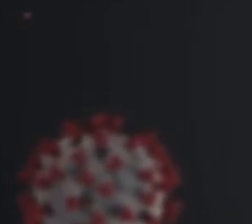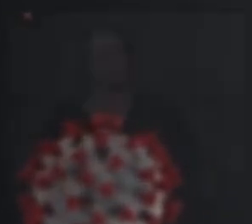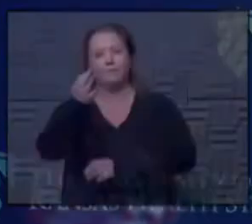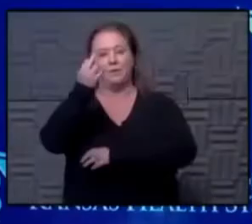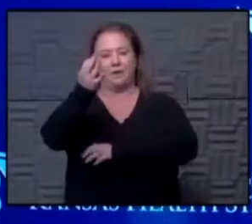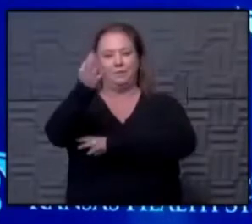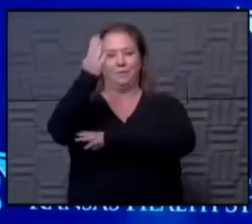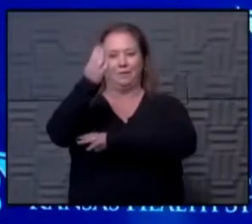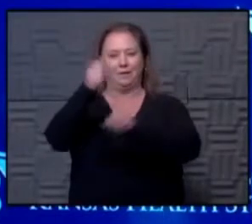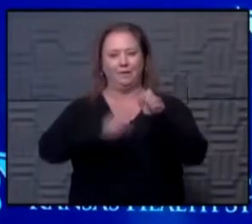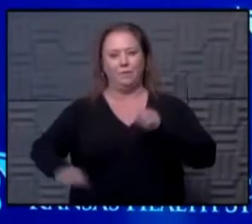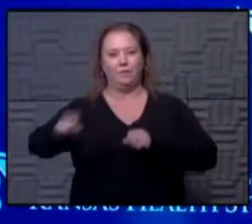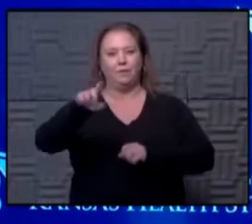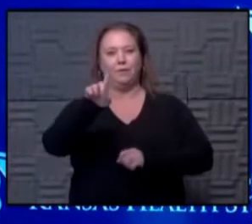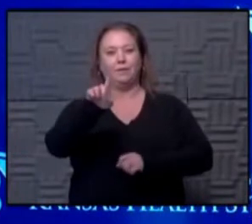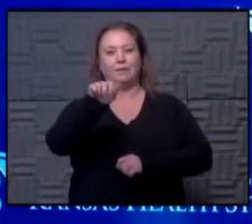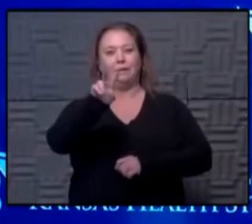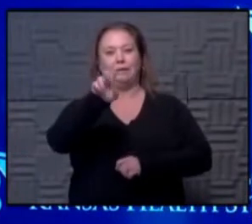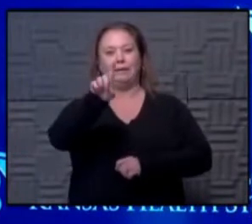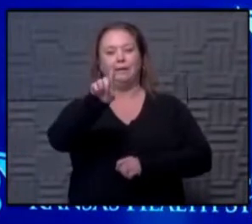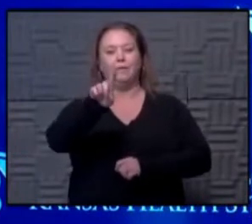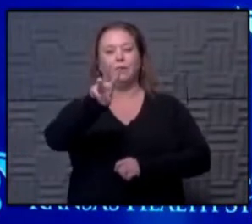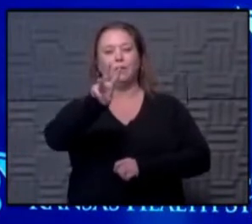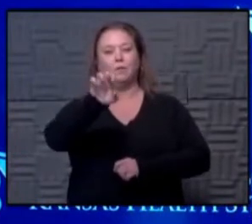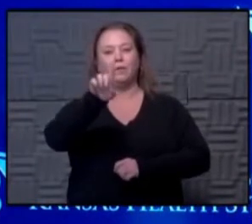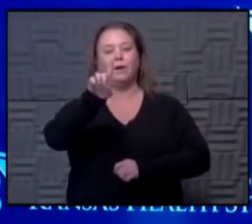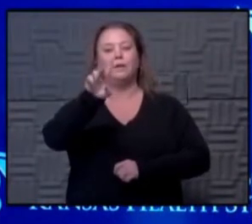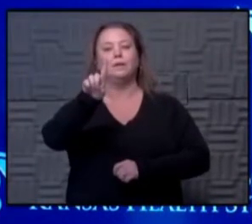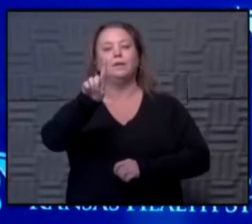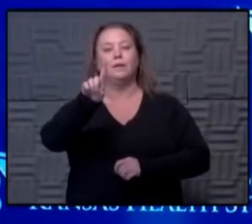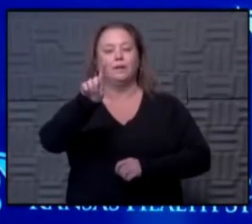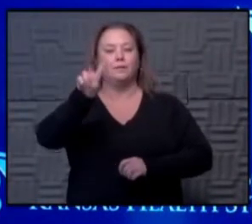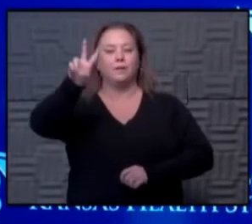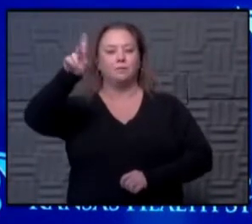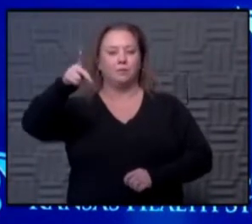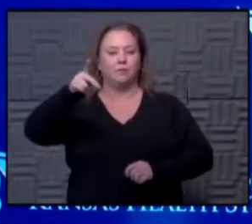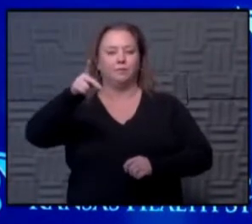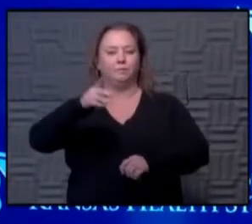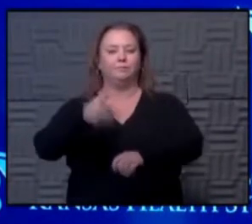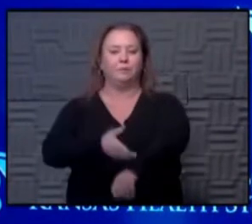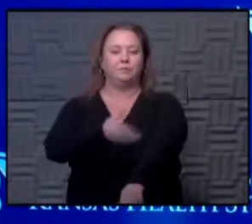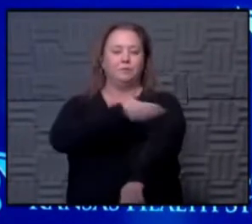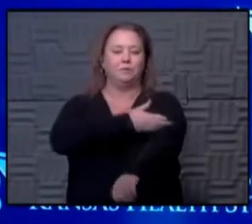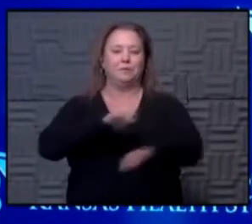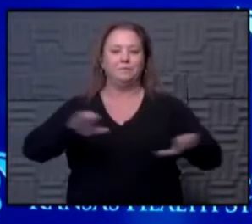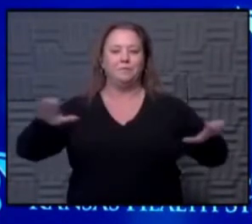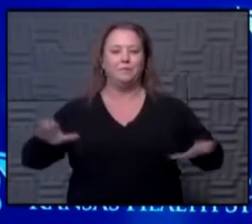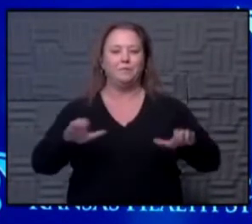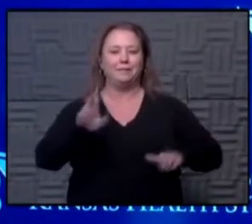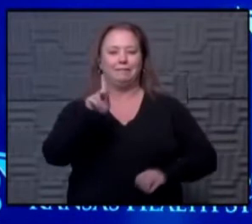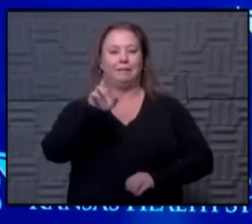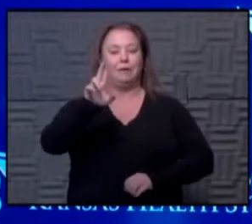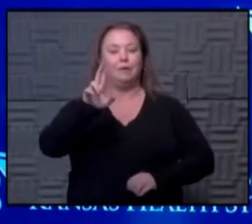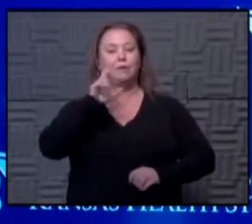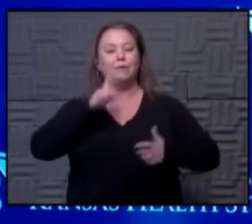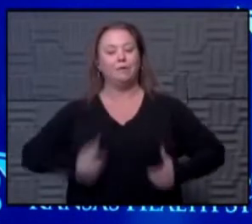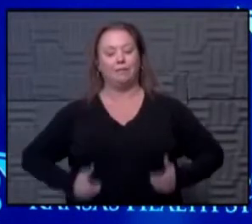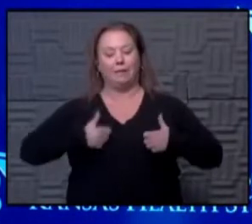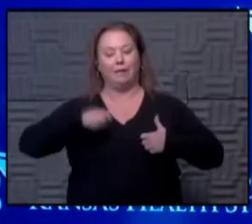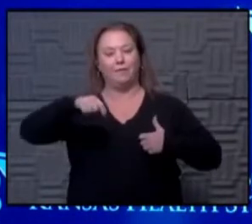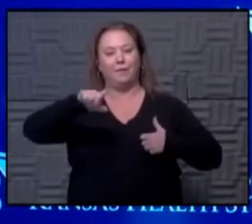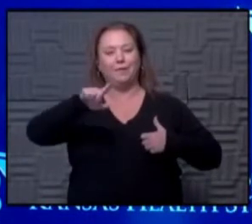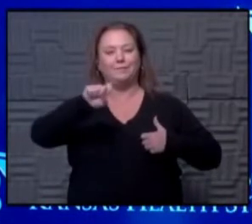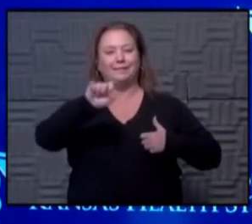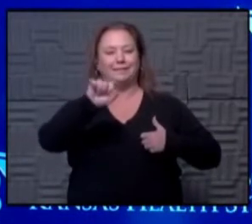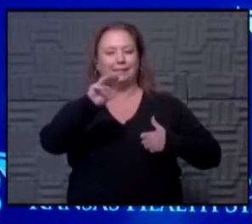Good Friday morning, everyone. I'm Dr. David Wild, Vice President of Performance Improvement here at the University of Kansas Health System, coming to you live from the Dolph